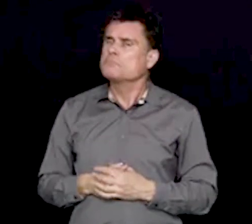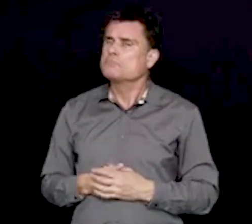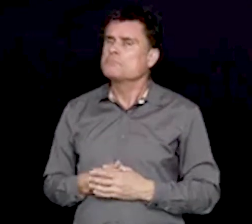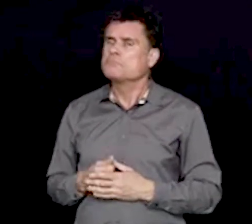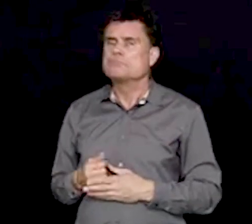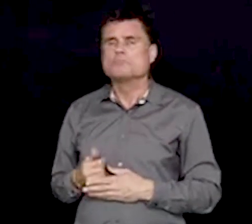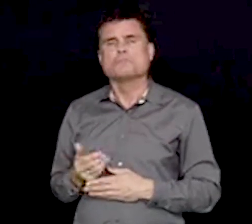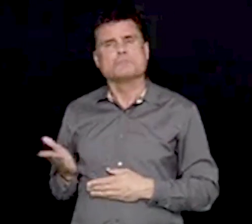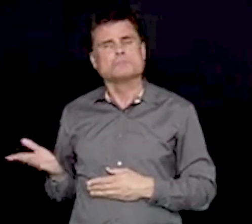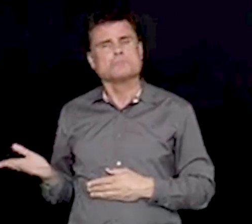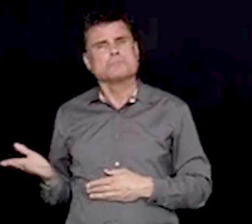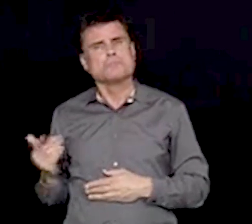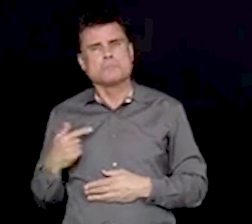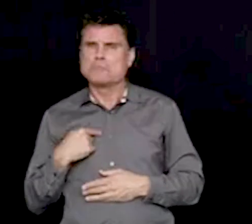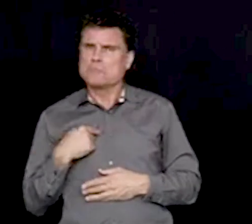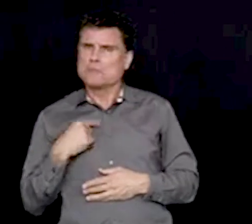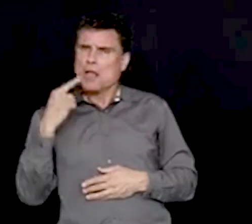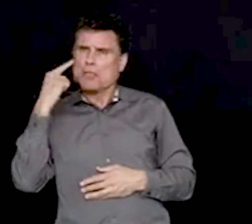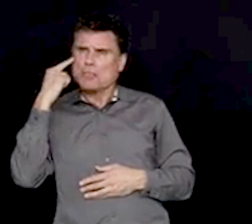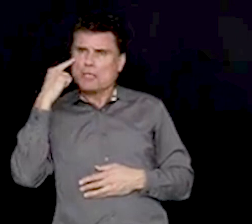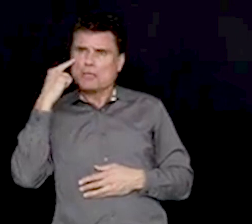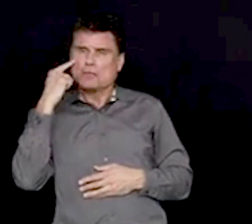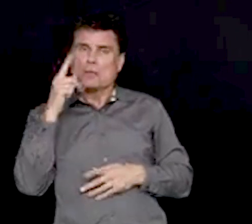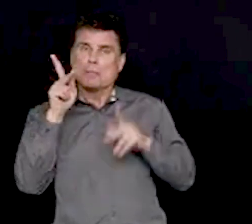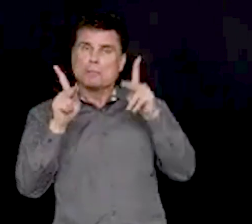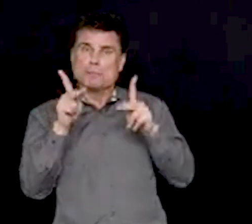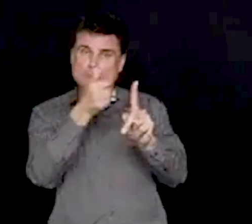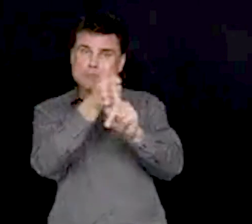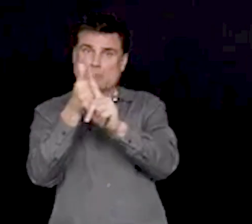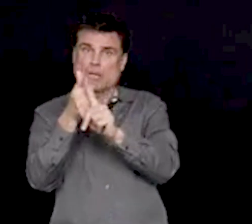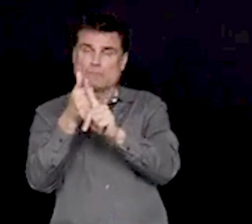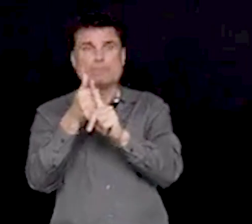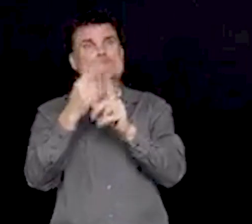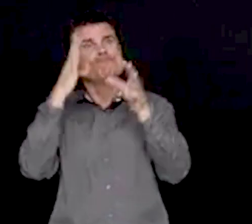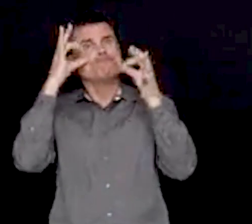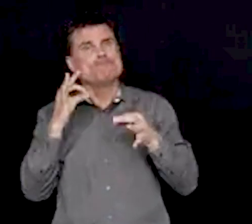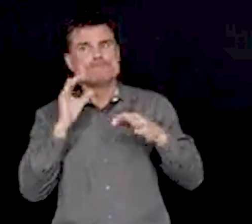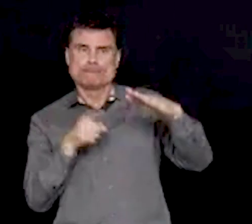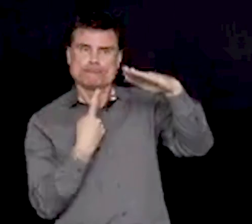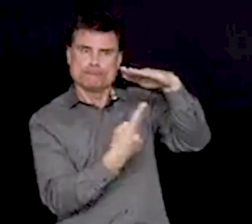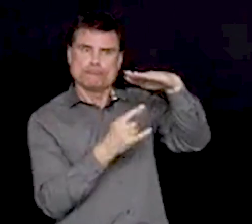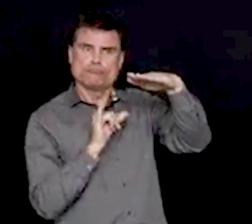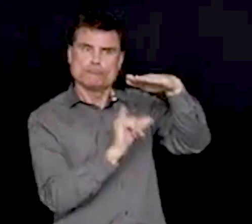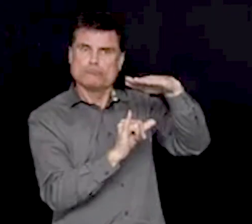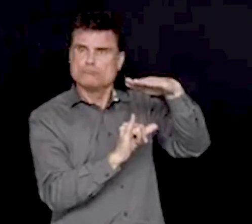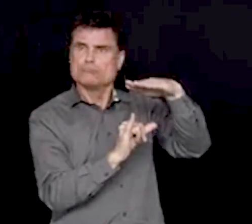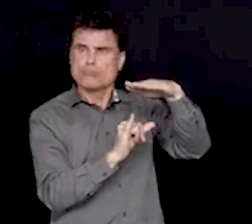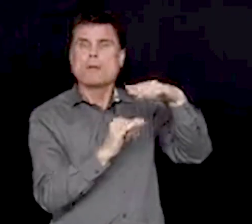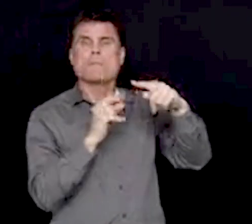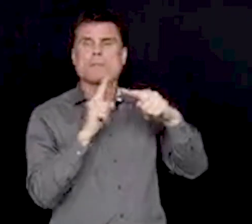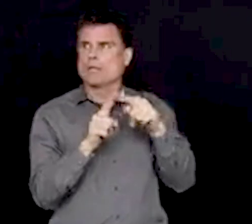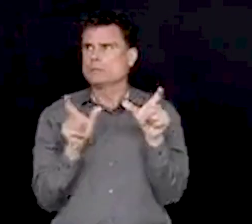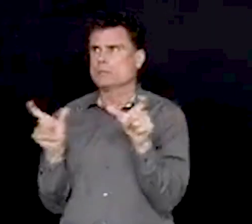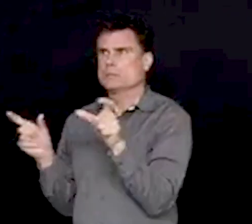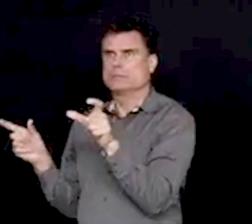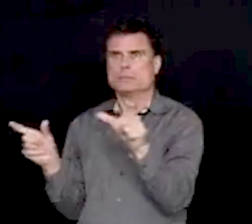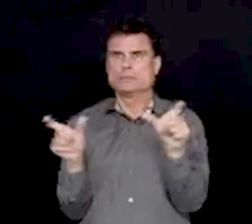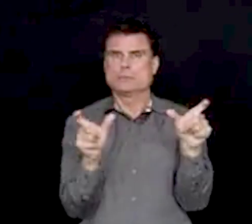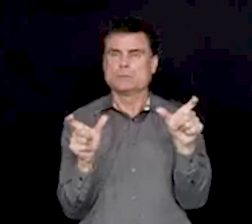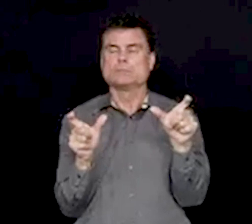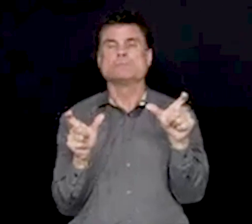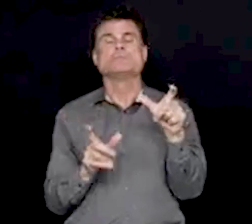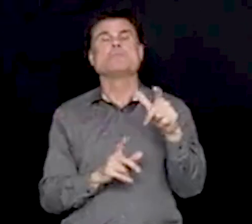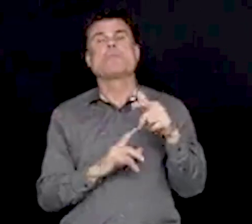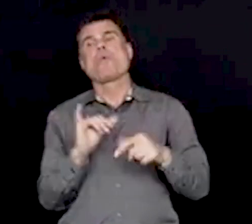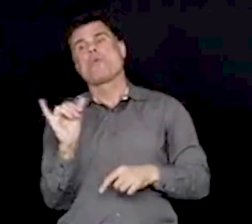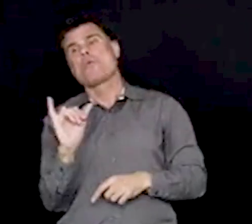contacted. And everybody, for the most part, wants to do the right thing. And if we give them the means to do it,